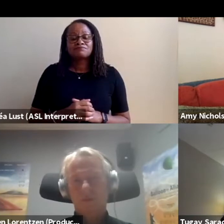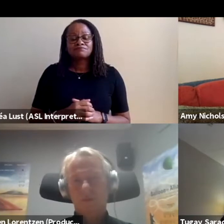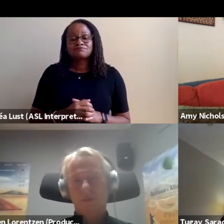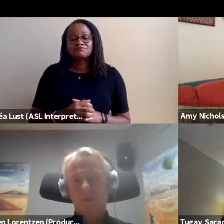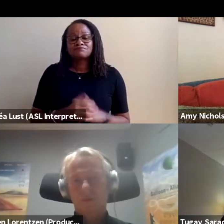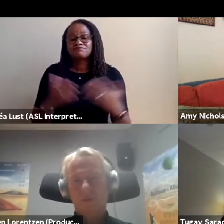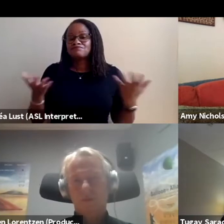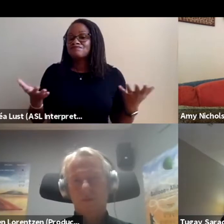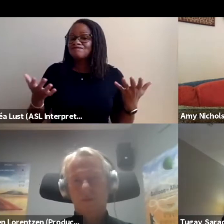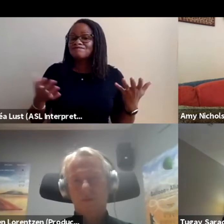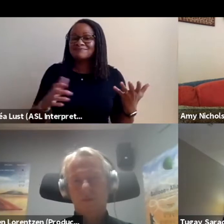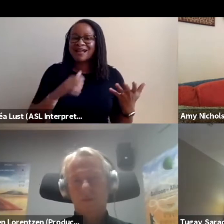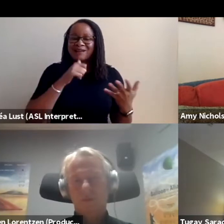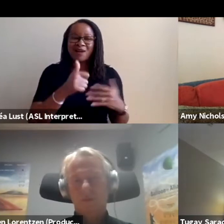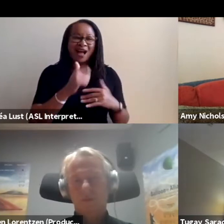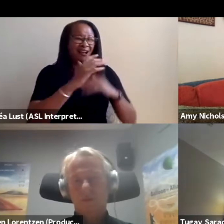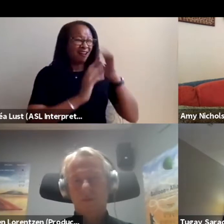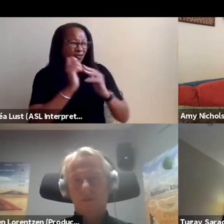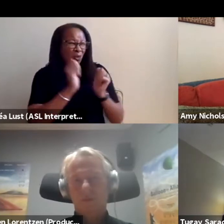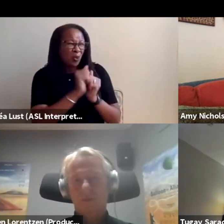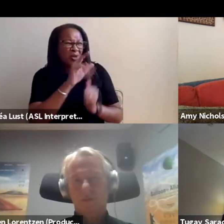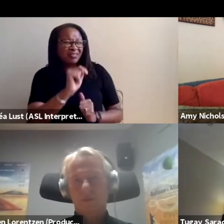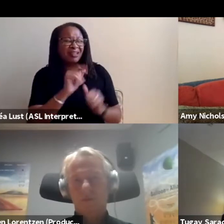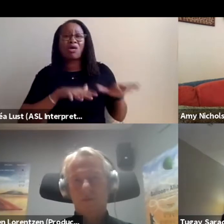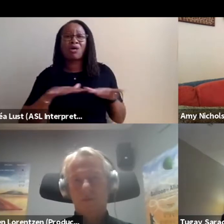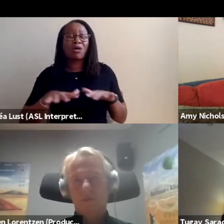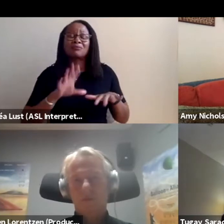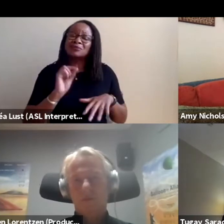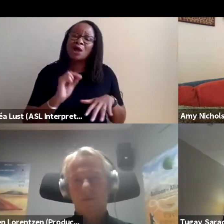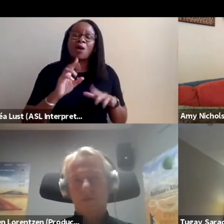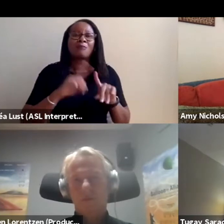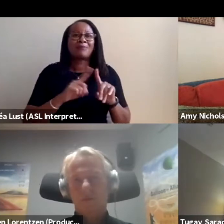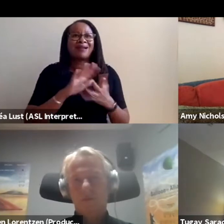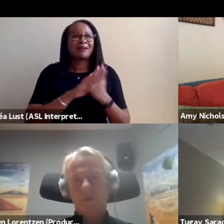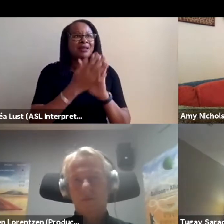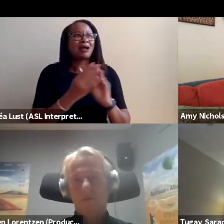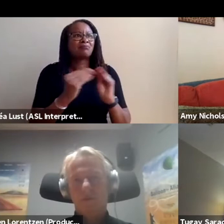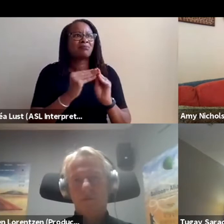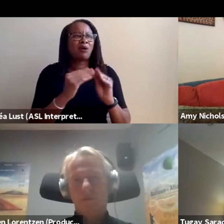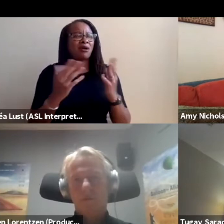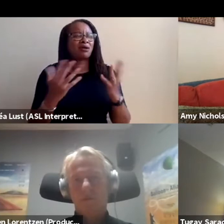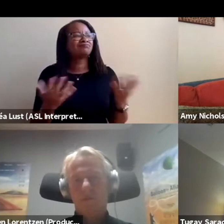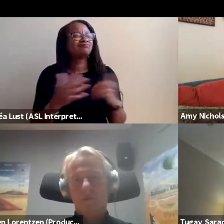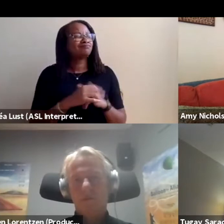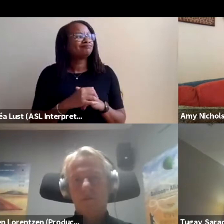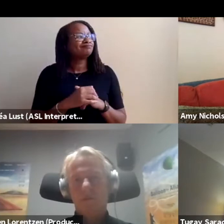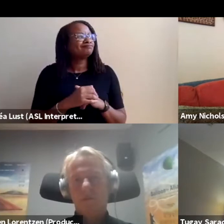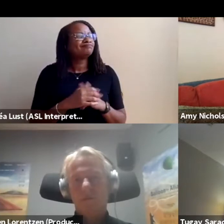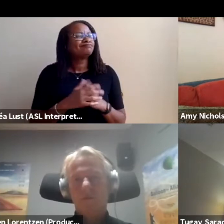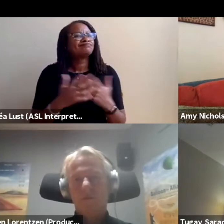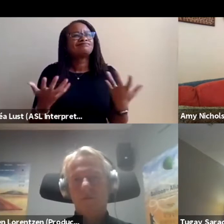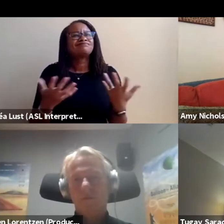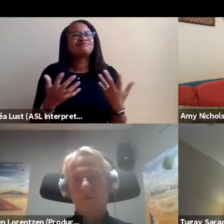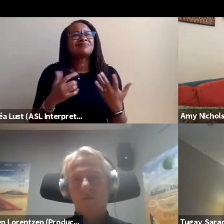not used to those things, but I become another